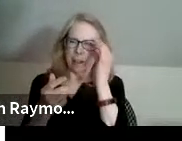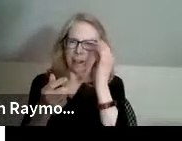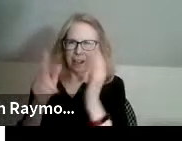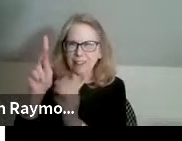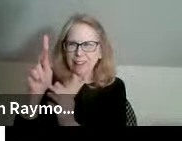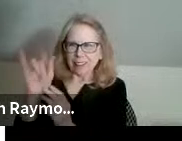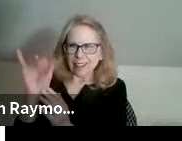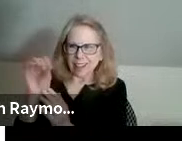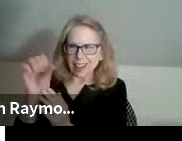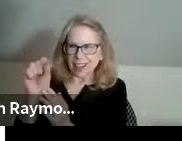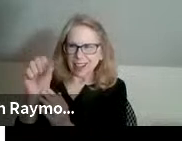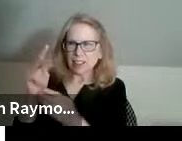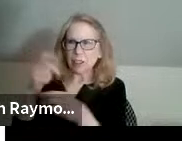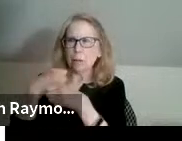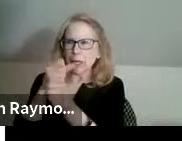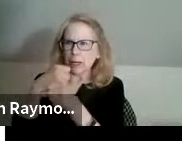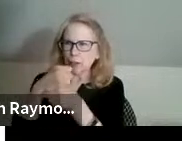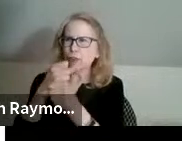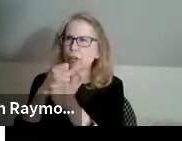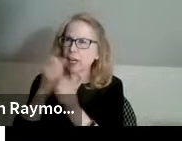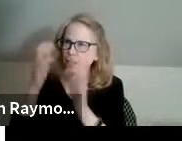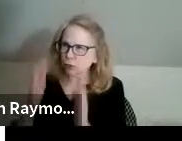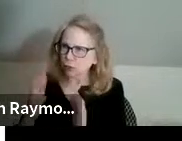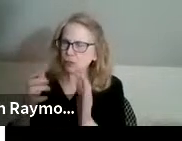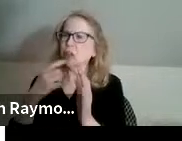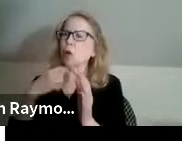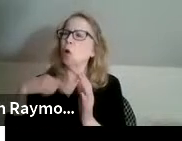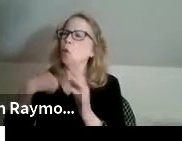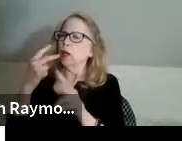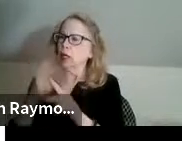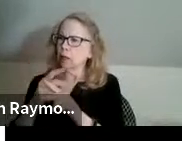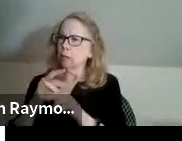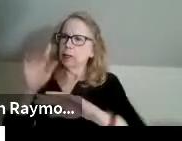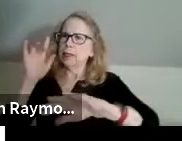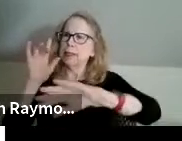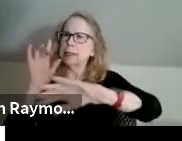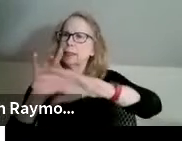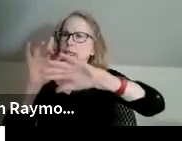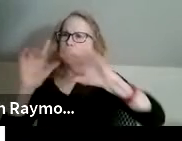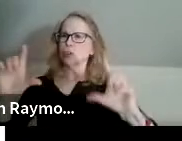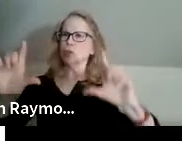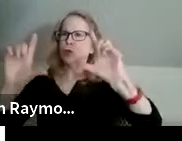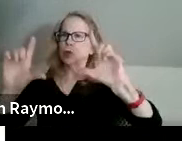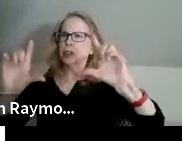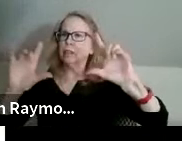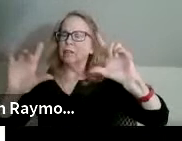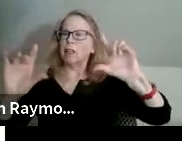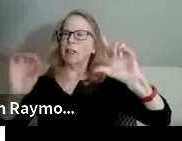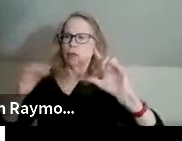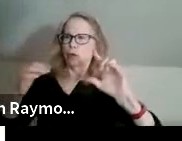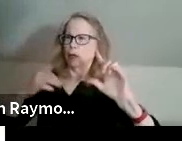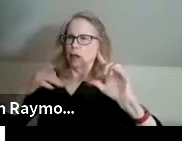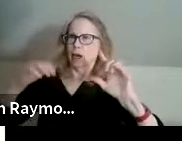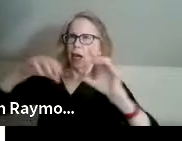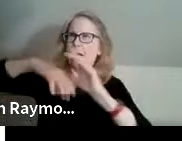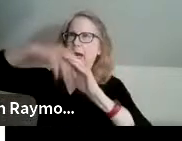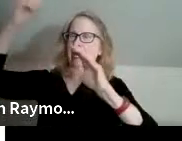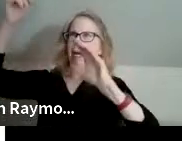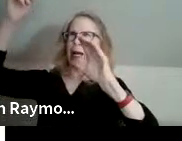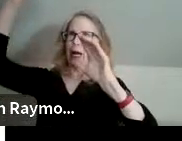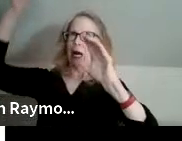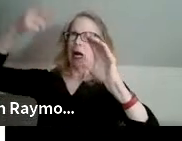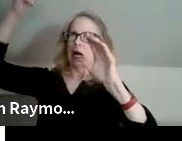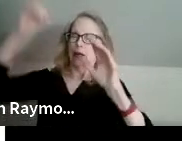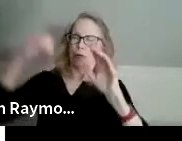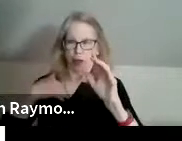kiosk manufacturers who are saying, well, we can keep the touchscreen out of reach if we have these other alternative controls that are within